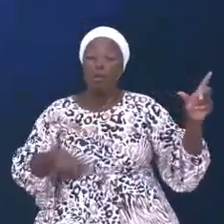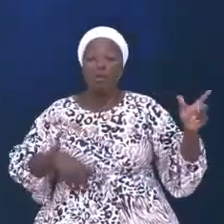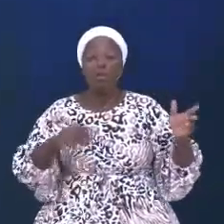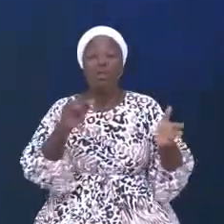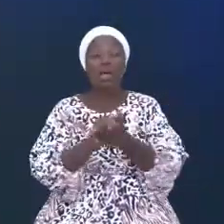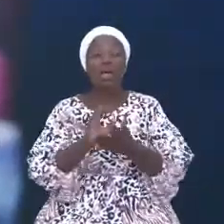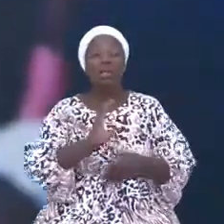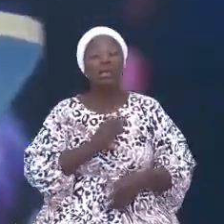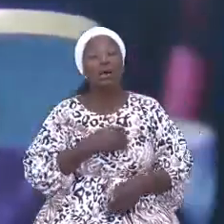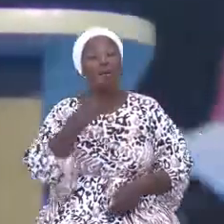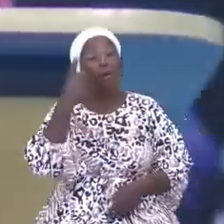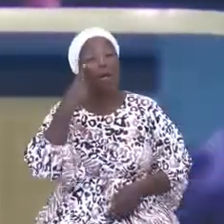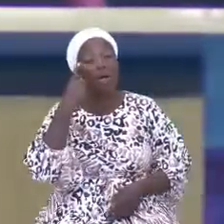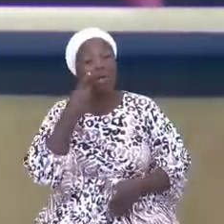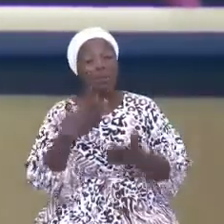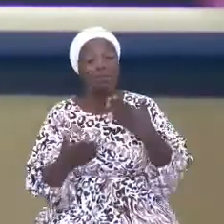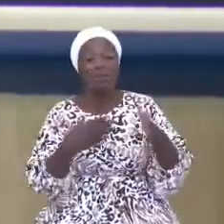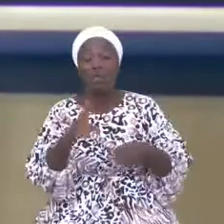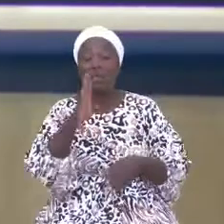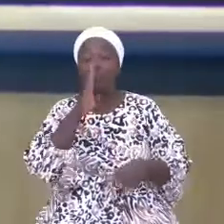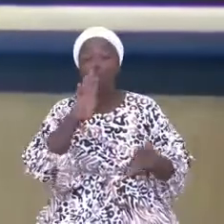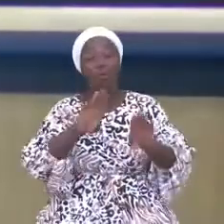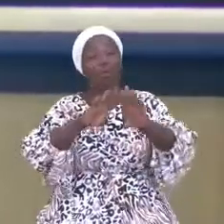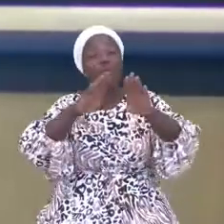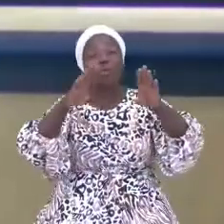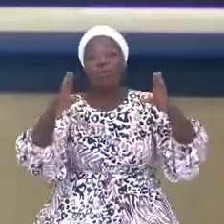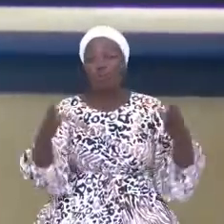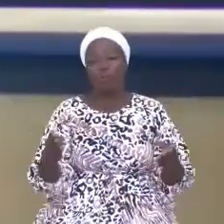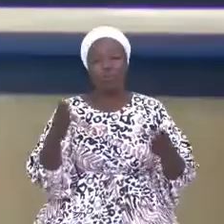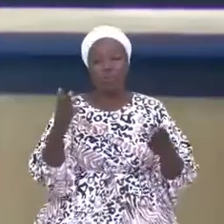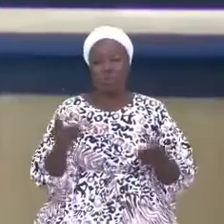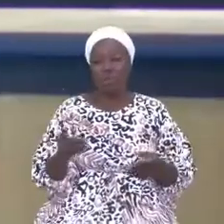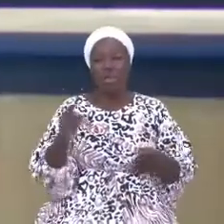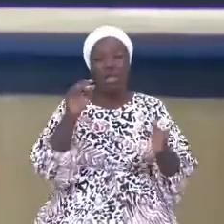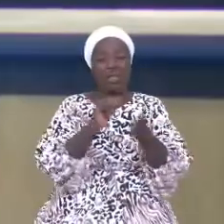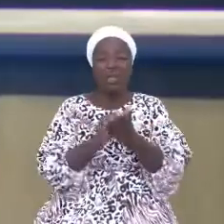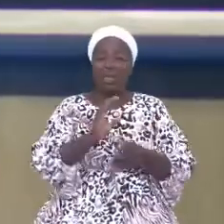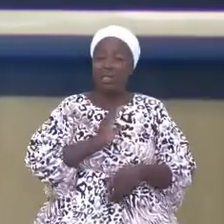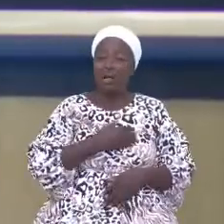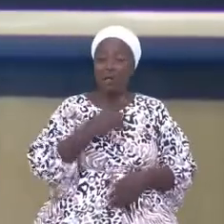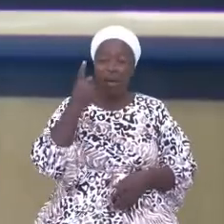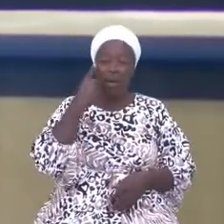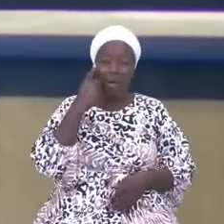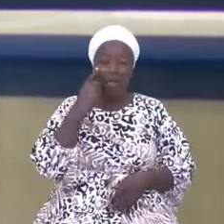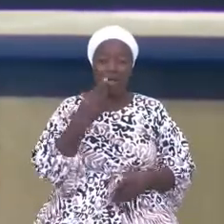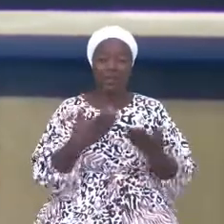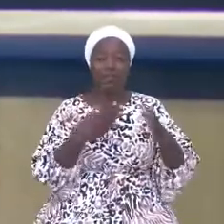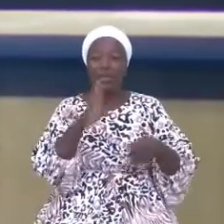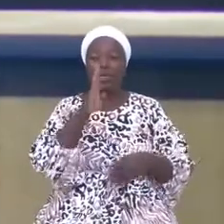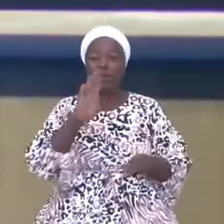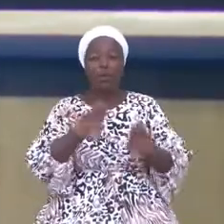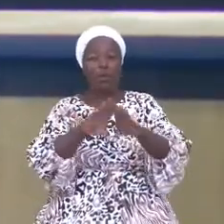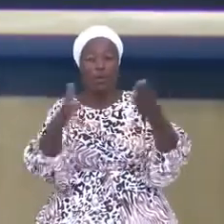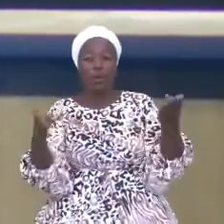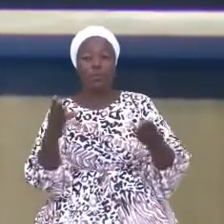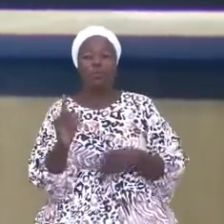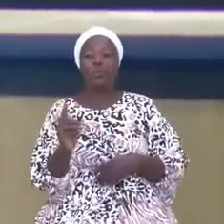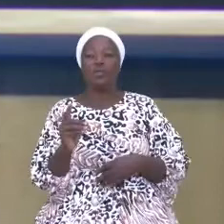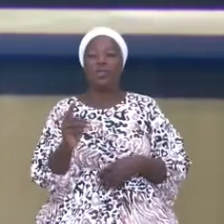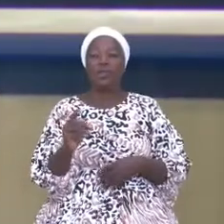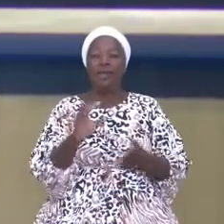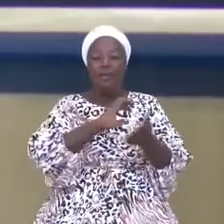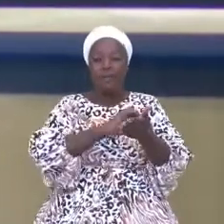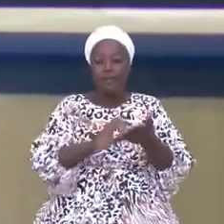our eyes may be opened. That our eyes may be opened. Verse